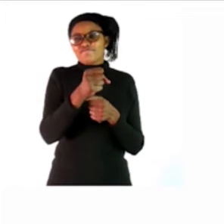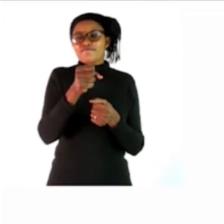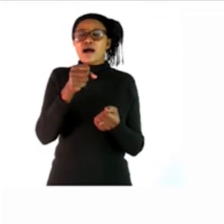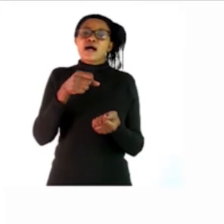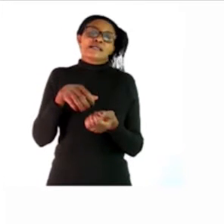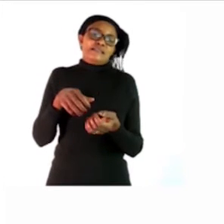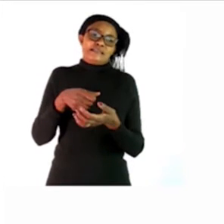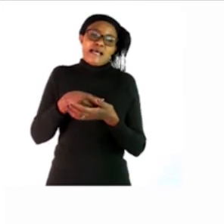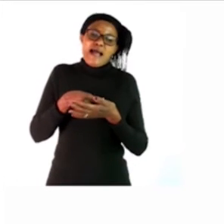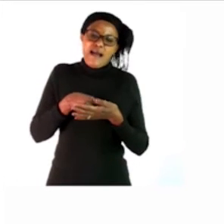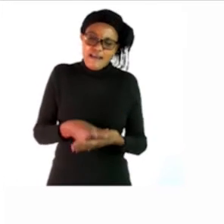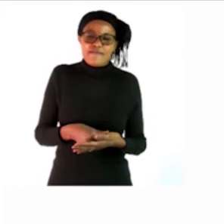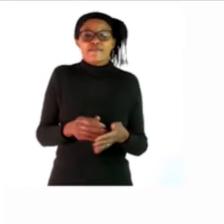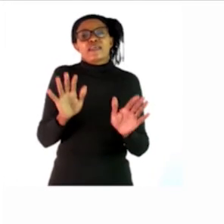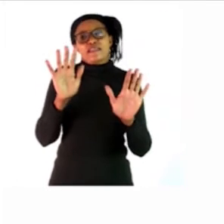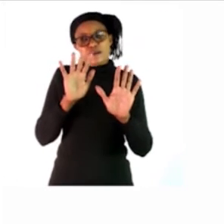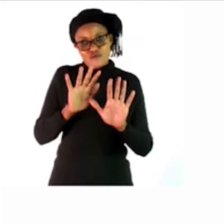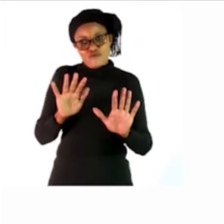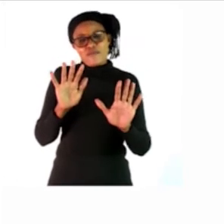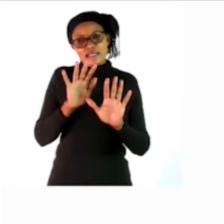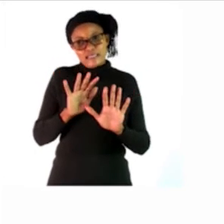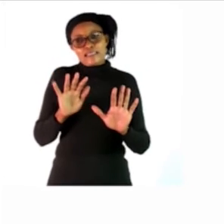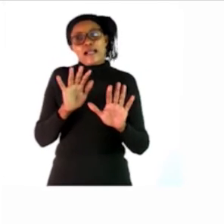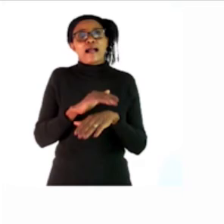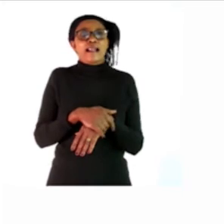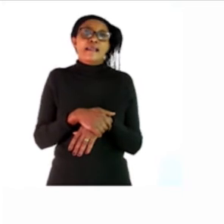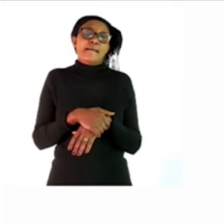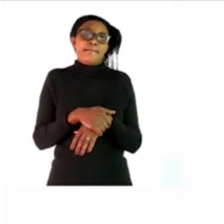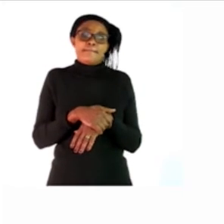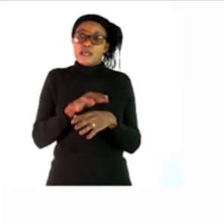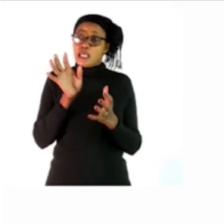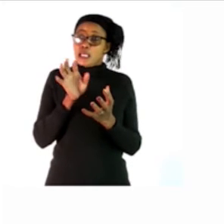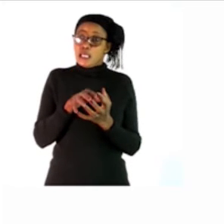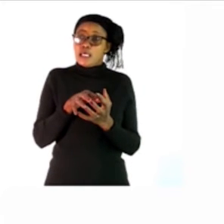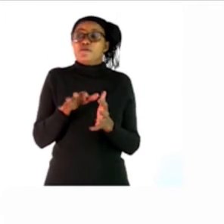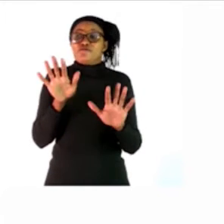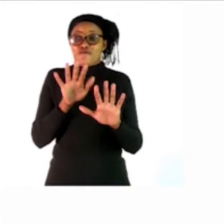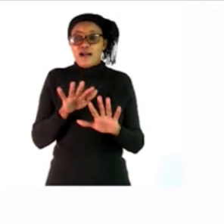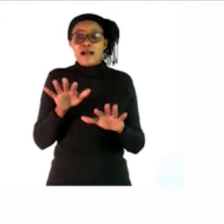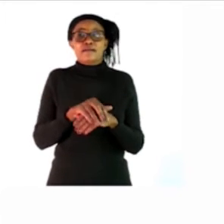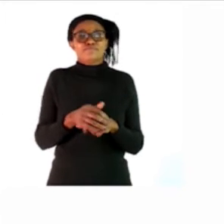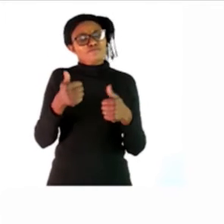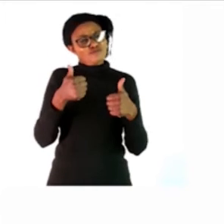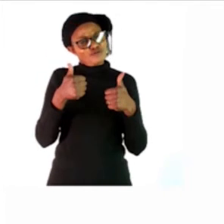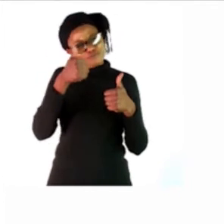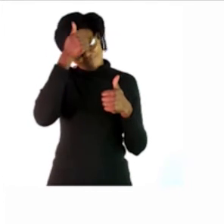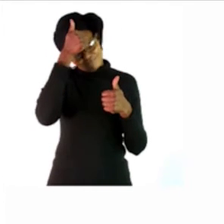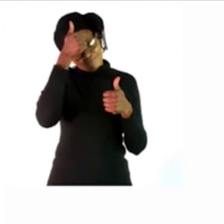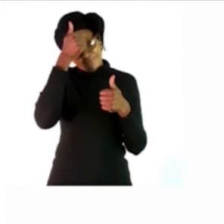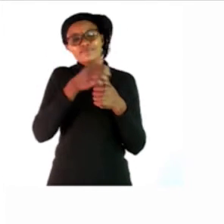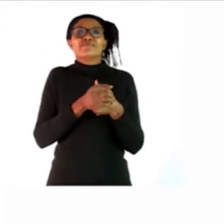to color in the dinosaur. Oh, you are so clever. Good. So now